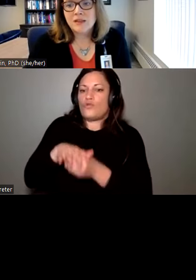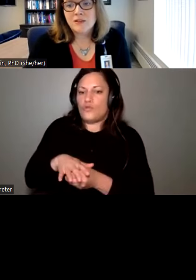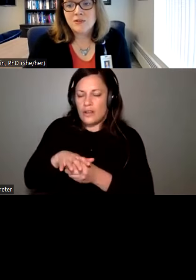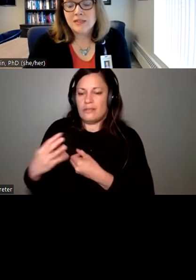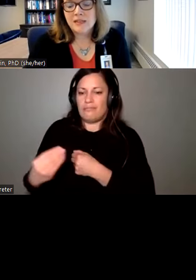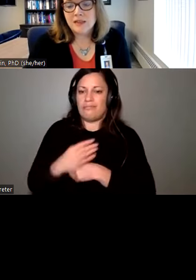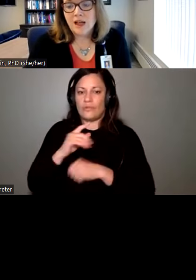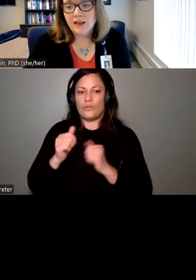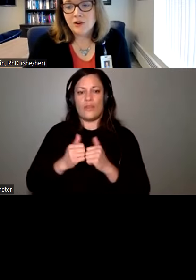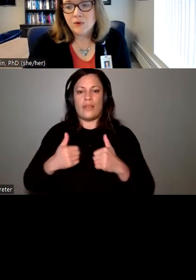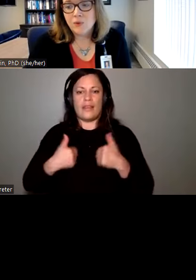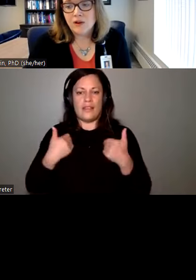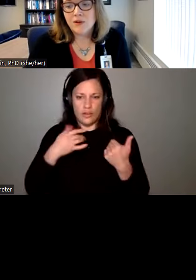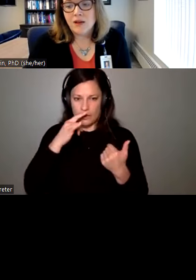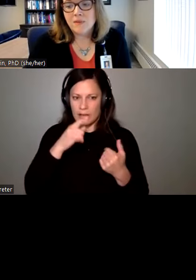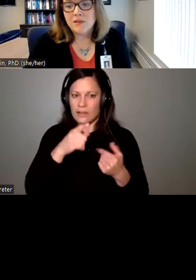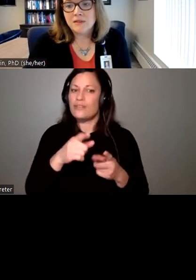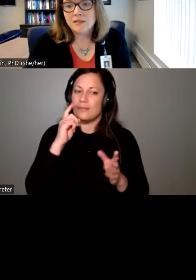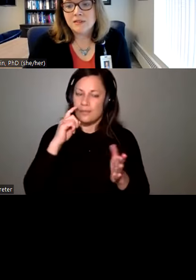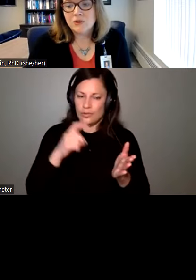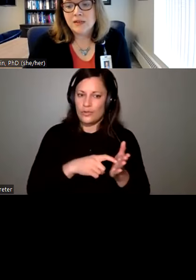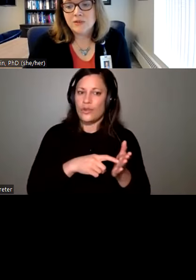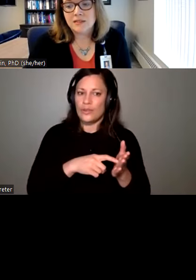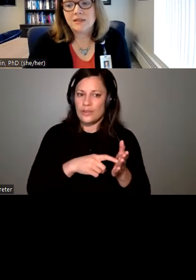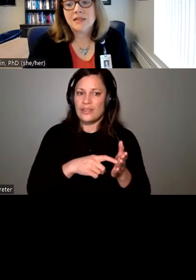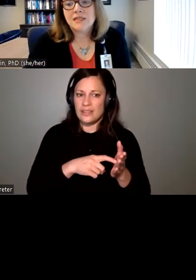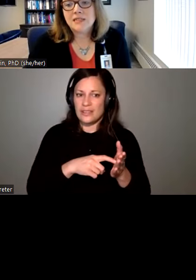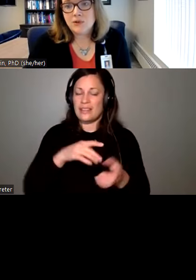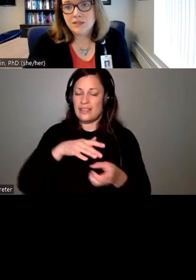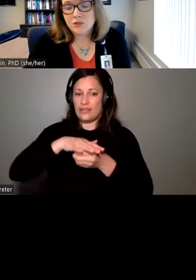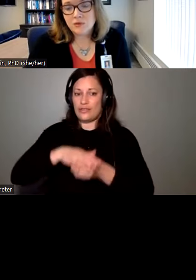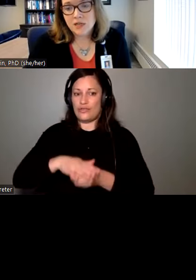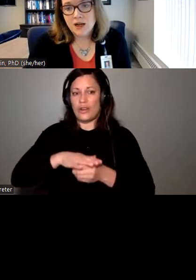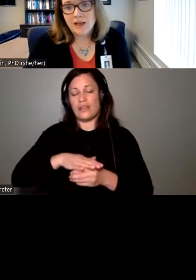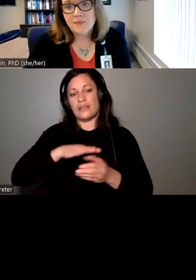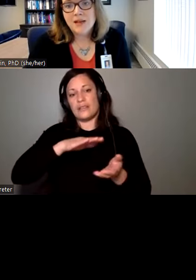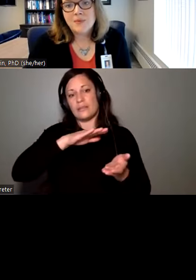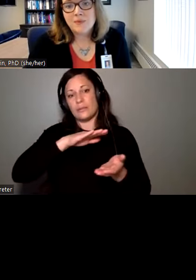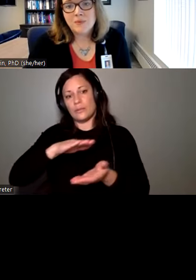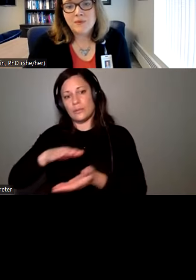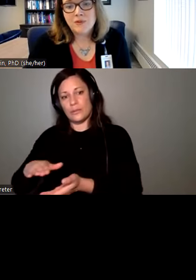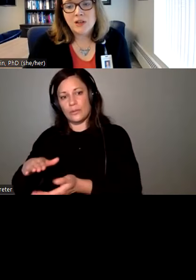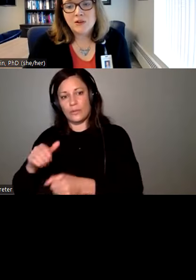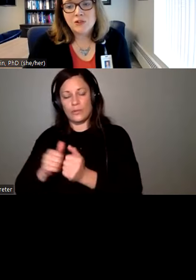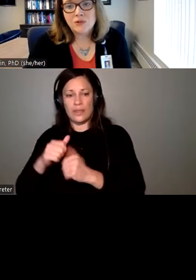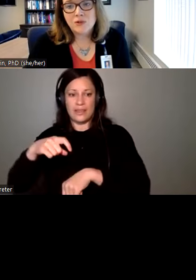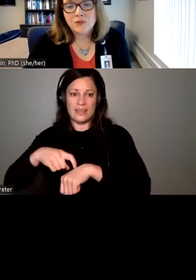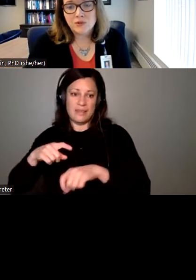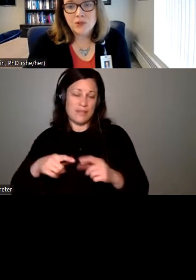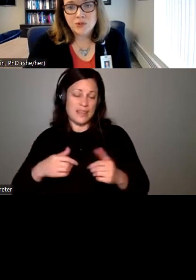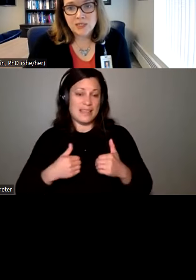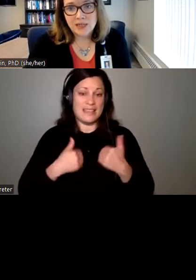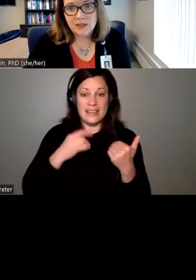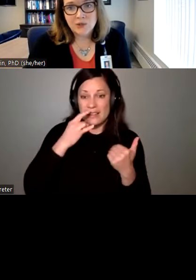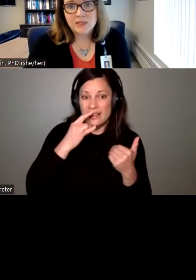that you see a line here where the degree of stress decreases over time. But for younger children who are sort